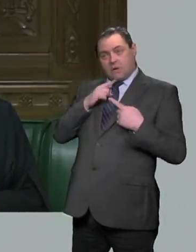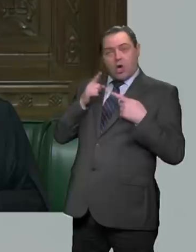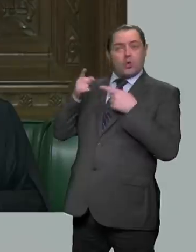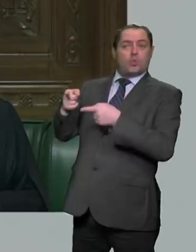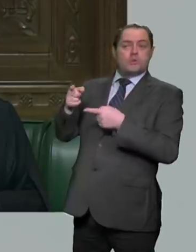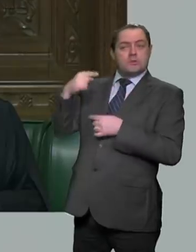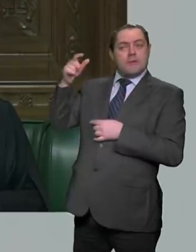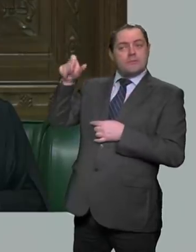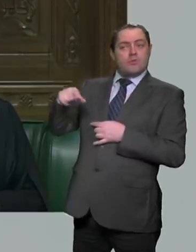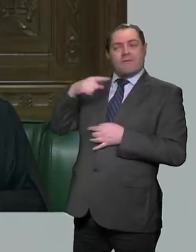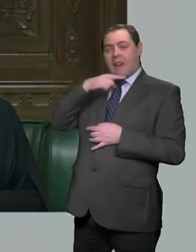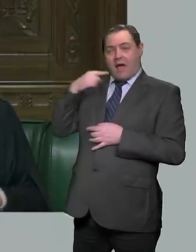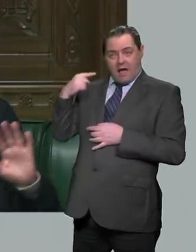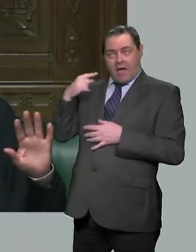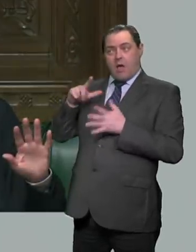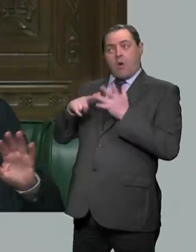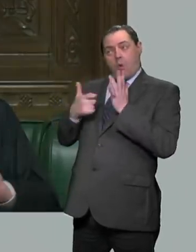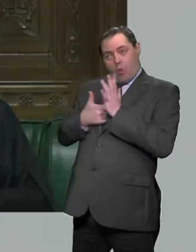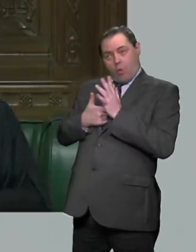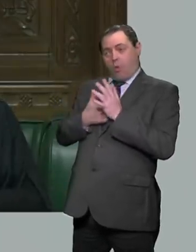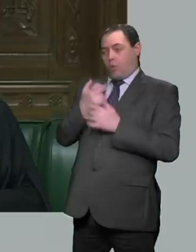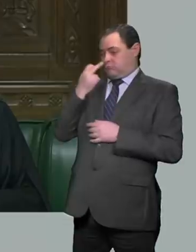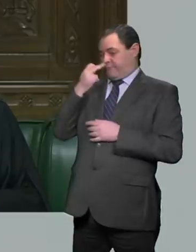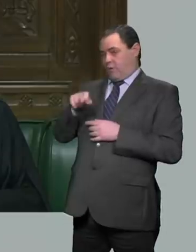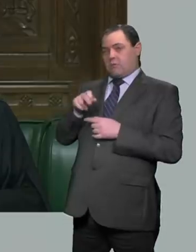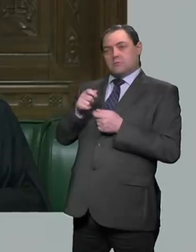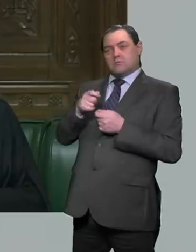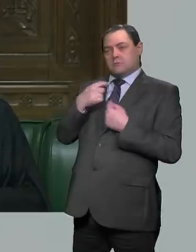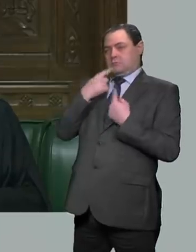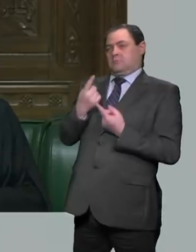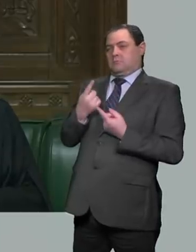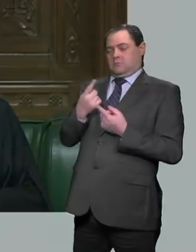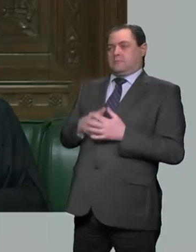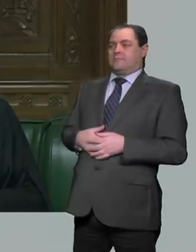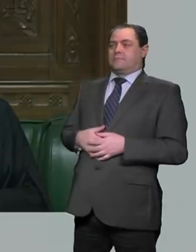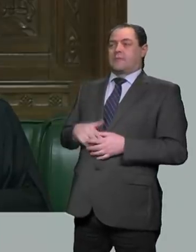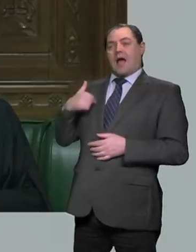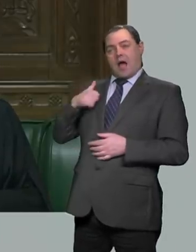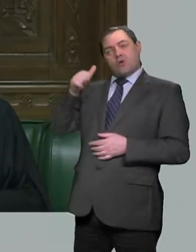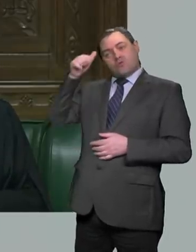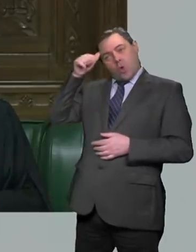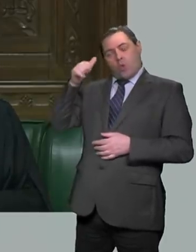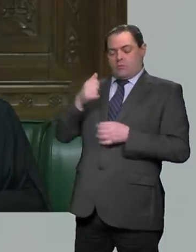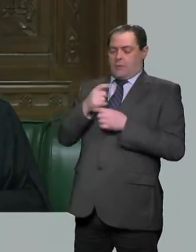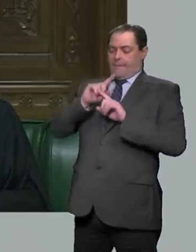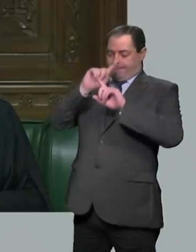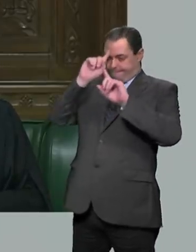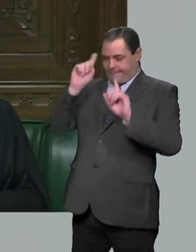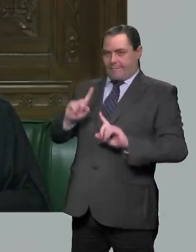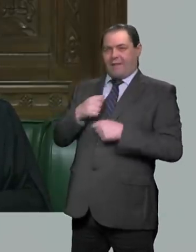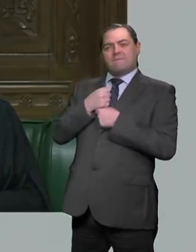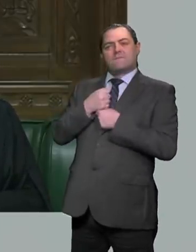members of lying or deliberately misleading the House. I recognise there are frustrations around the